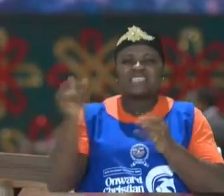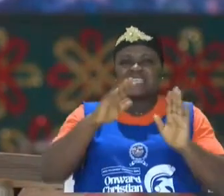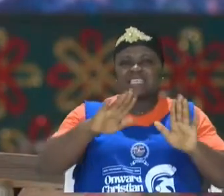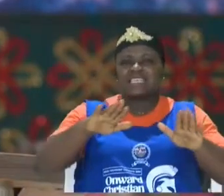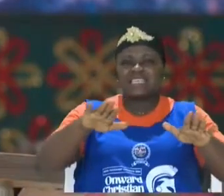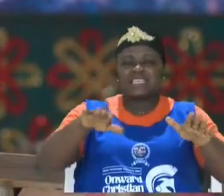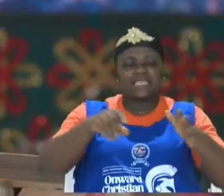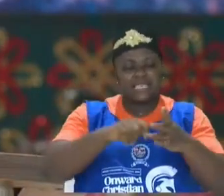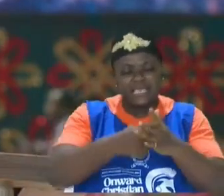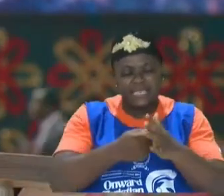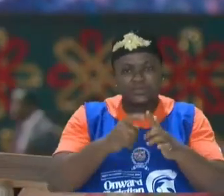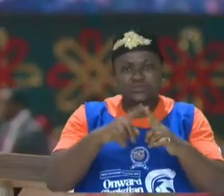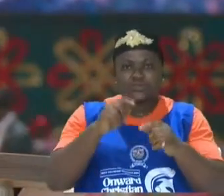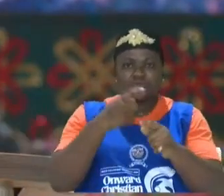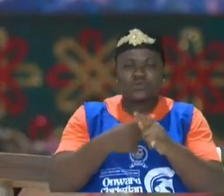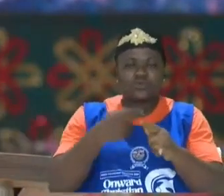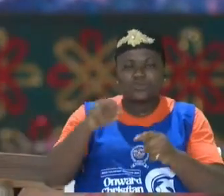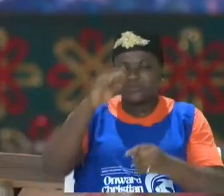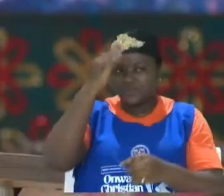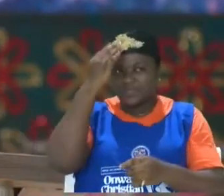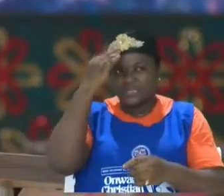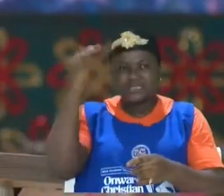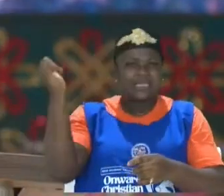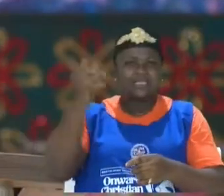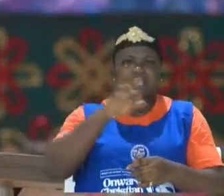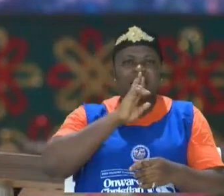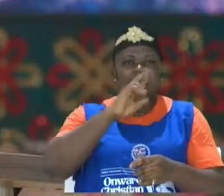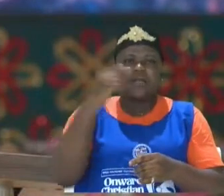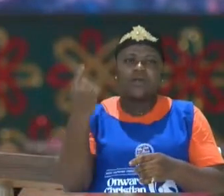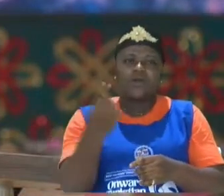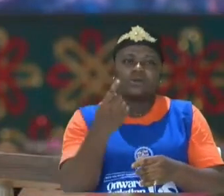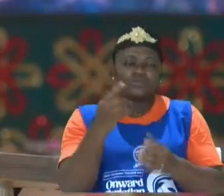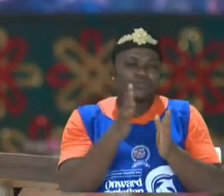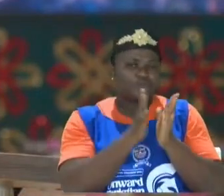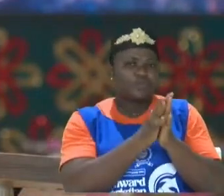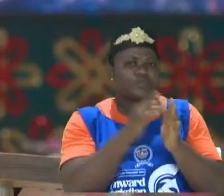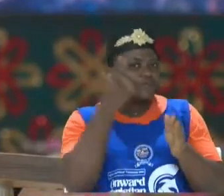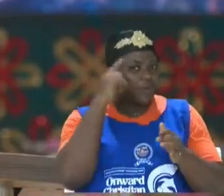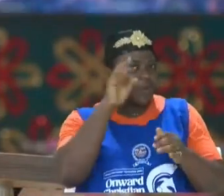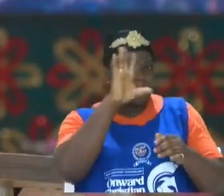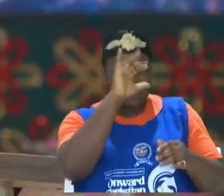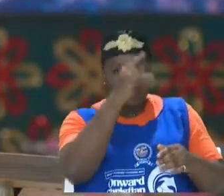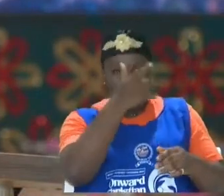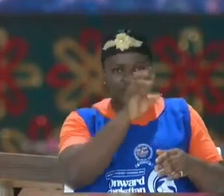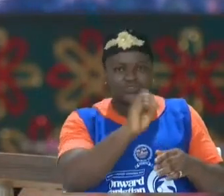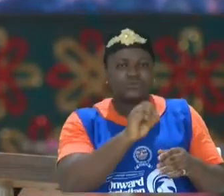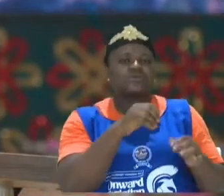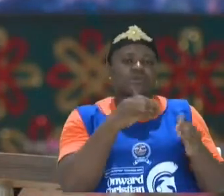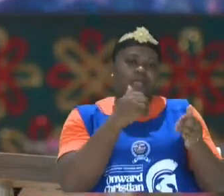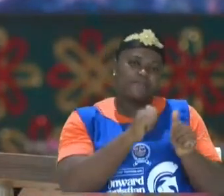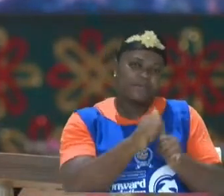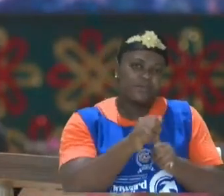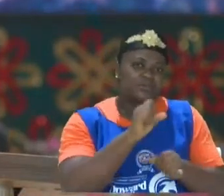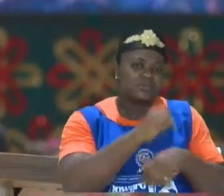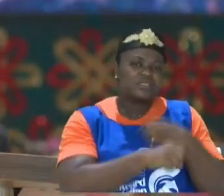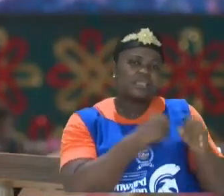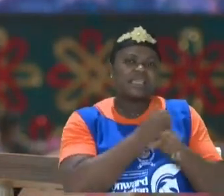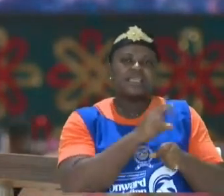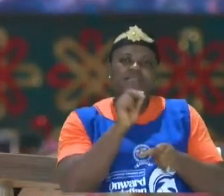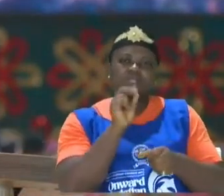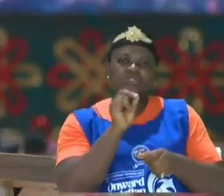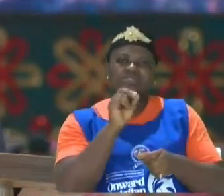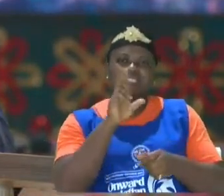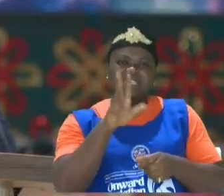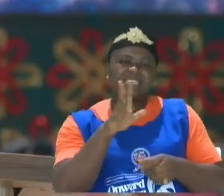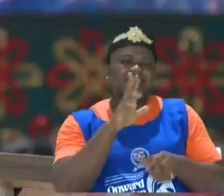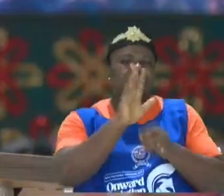of knowledge, and they were also prayed for by Daddy. The following year, 2023,